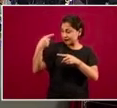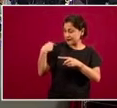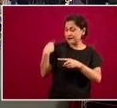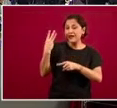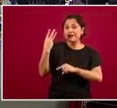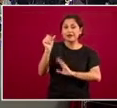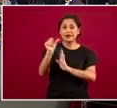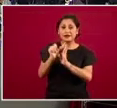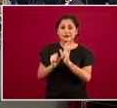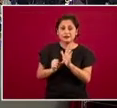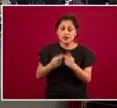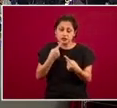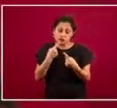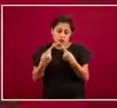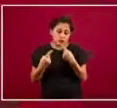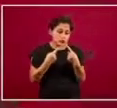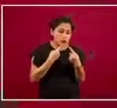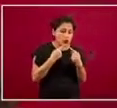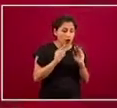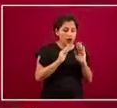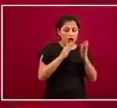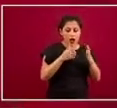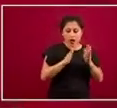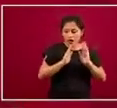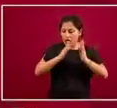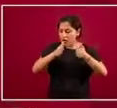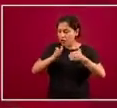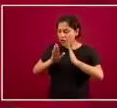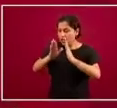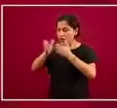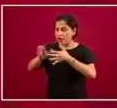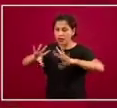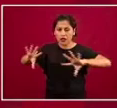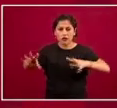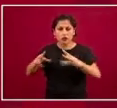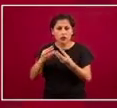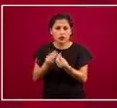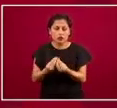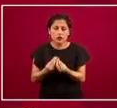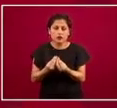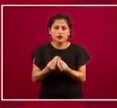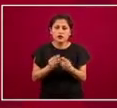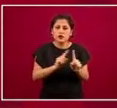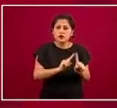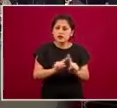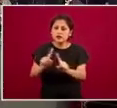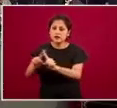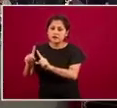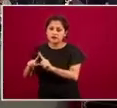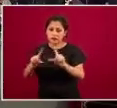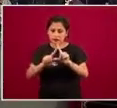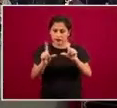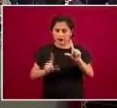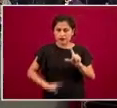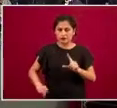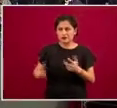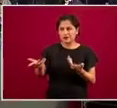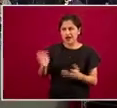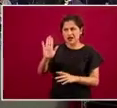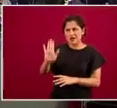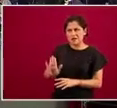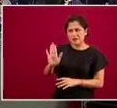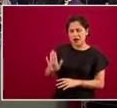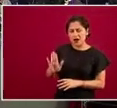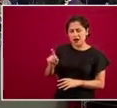not stop these works? No one had to ask anything from me. We've been analyzing all of this information